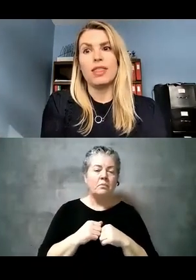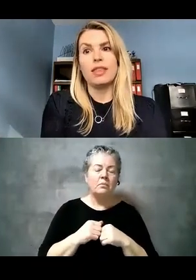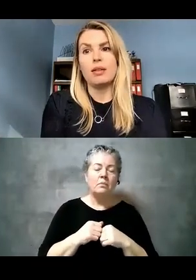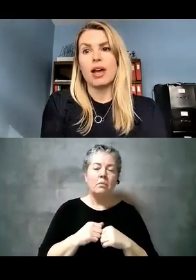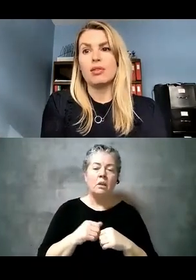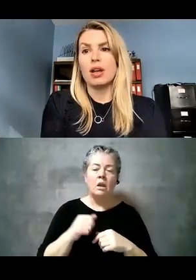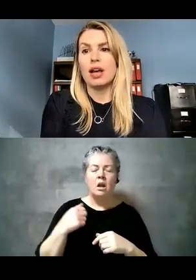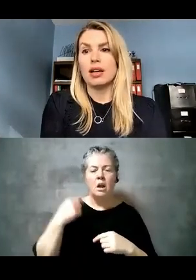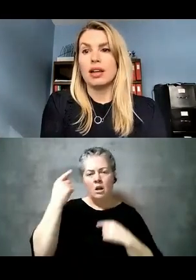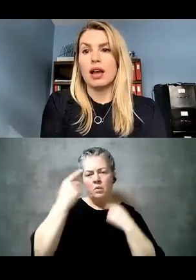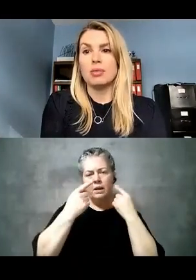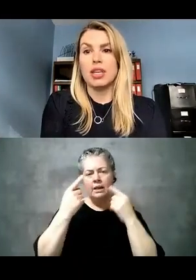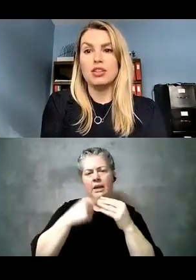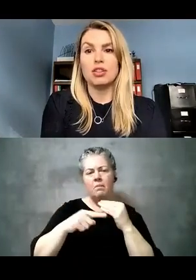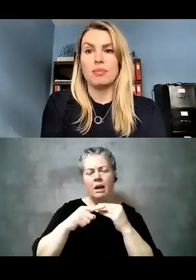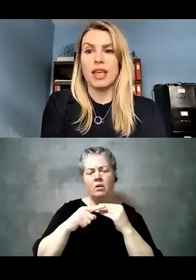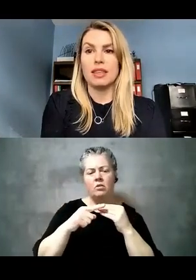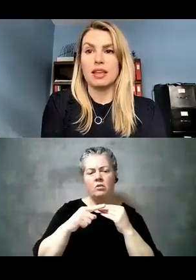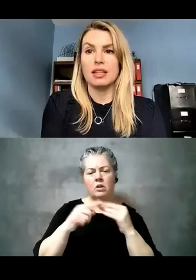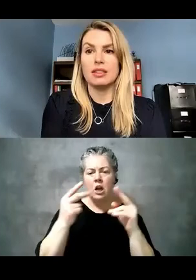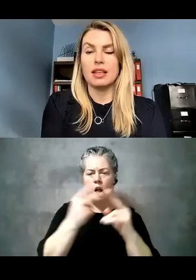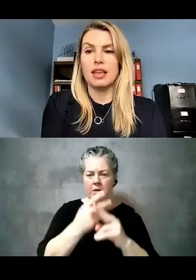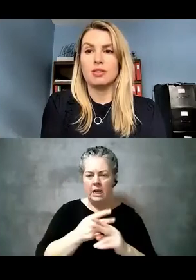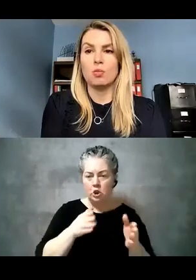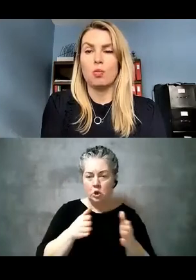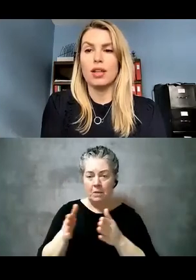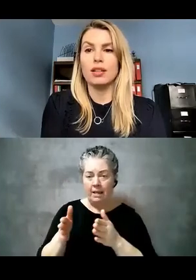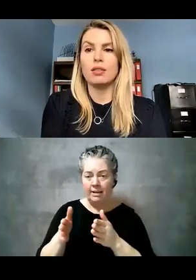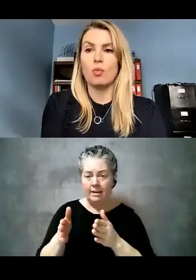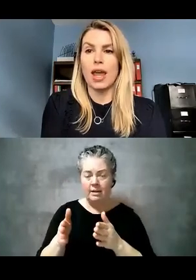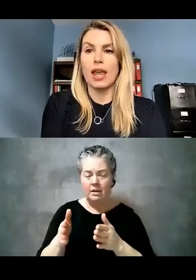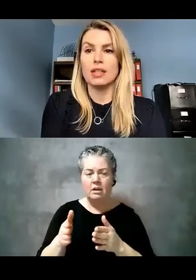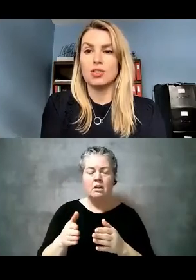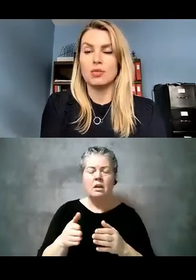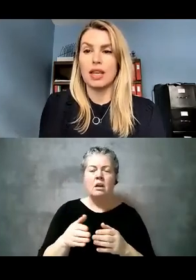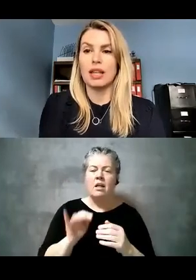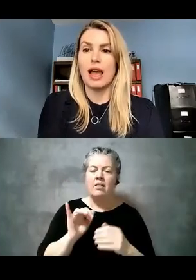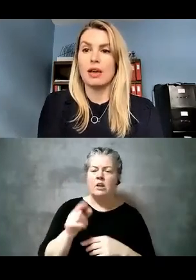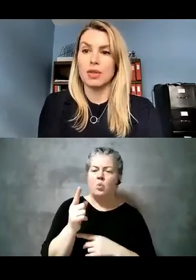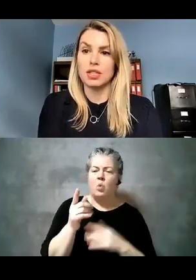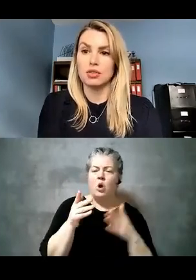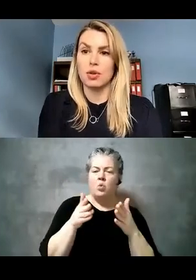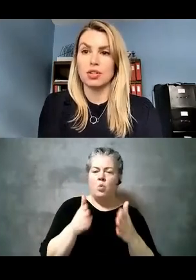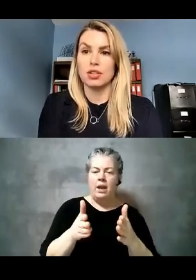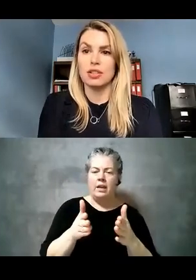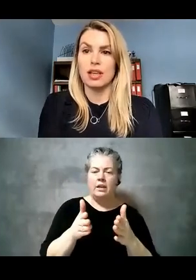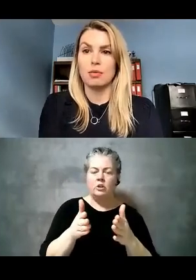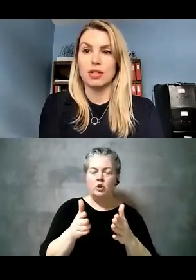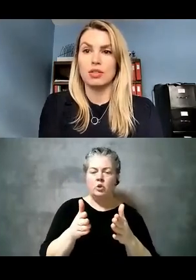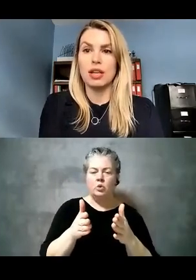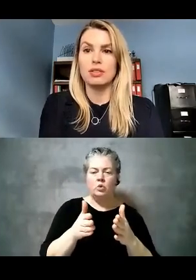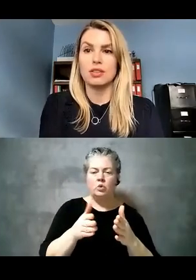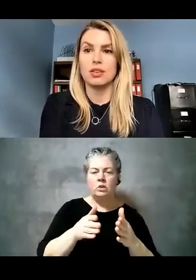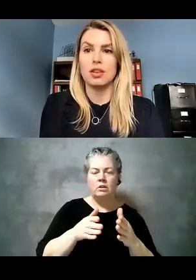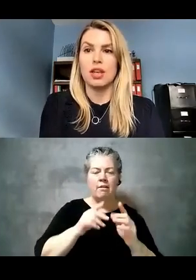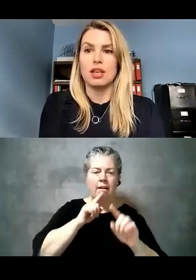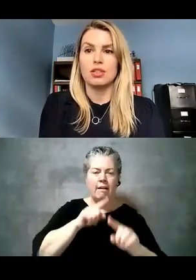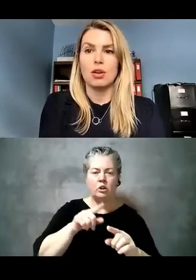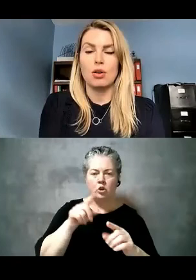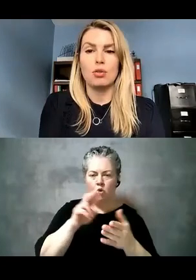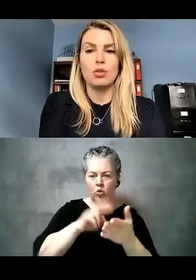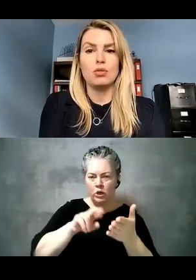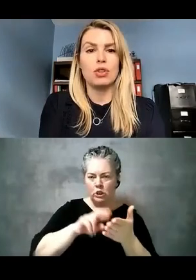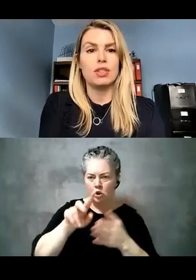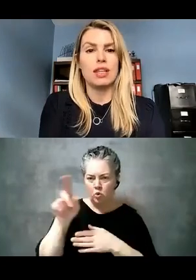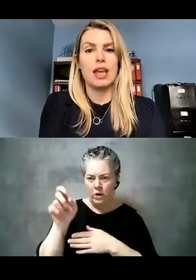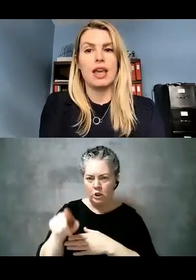When we think about computational methods, it's one way to get at research questions that one could answer.